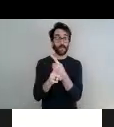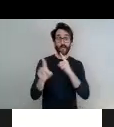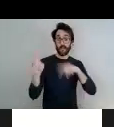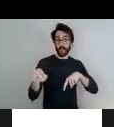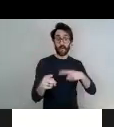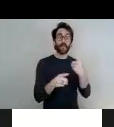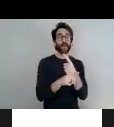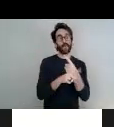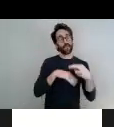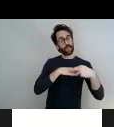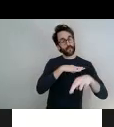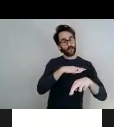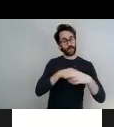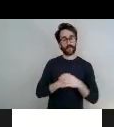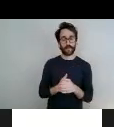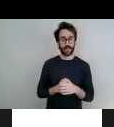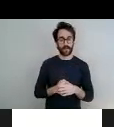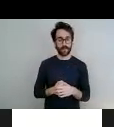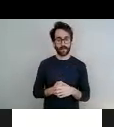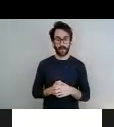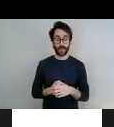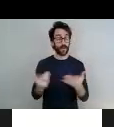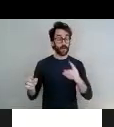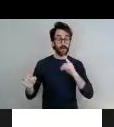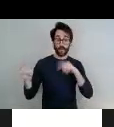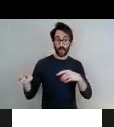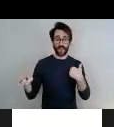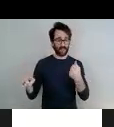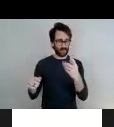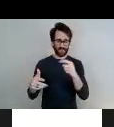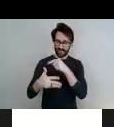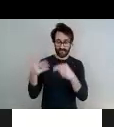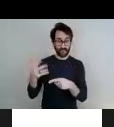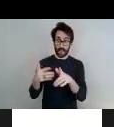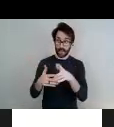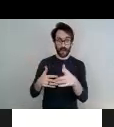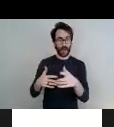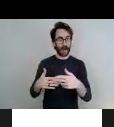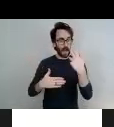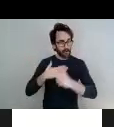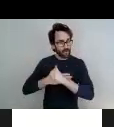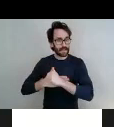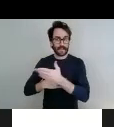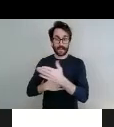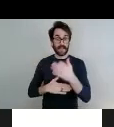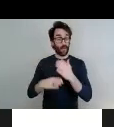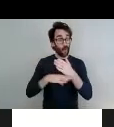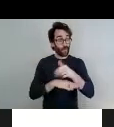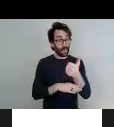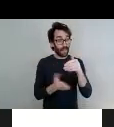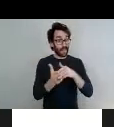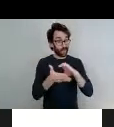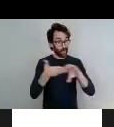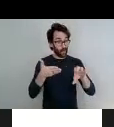referred based on a few different factors. If they're high risk, if it's over $10,000 that a victim